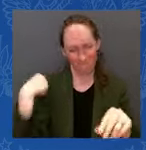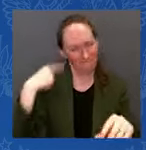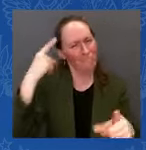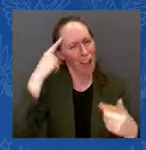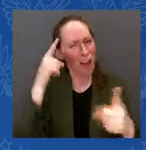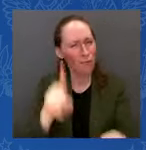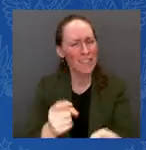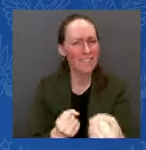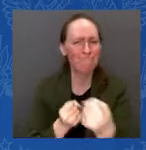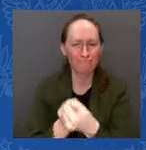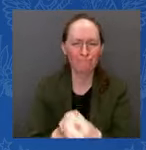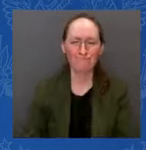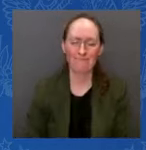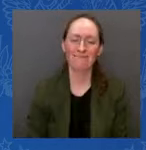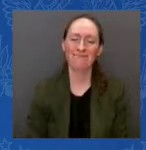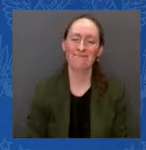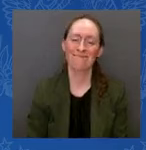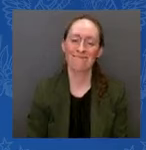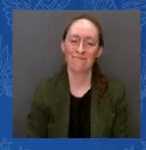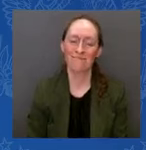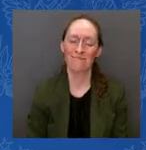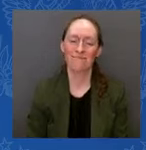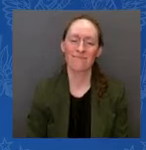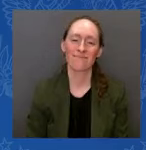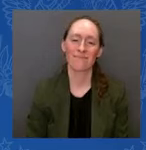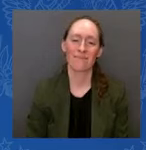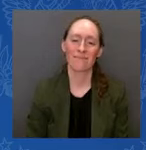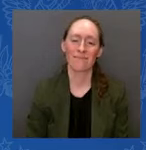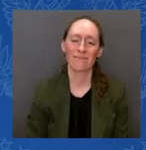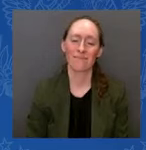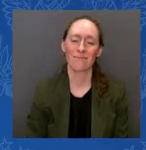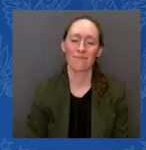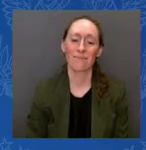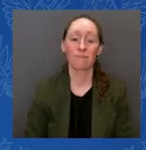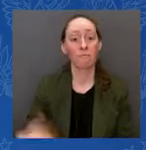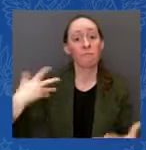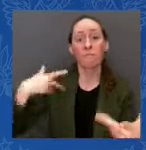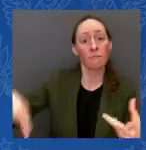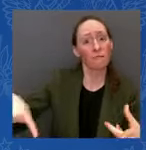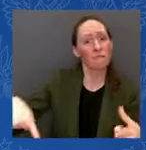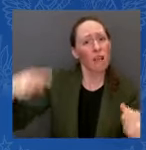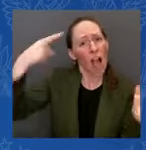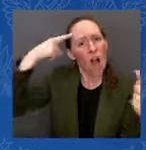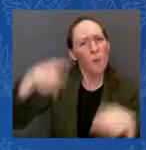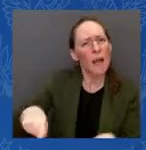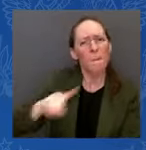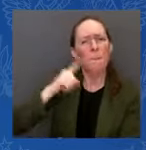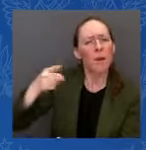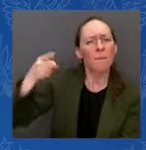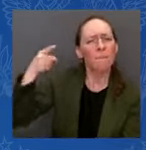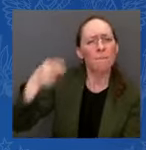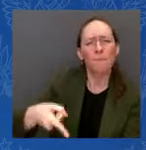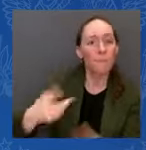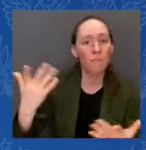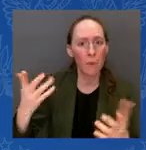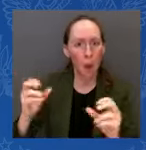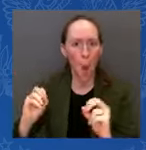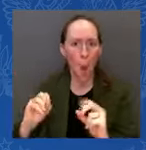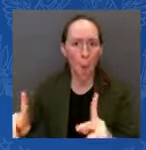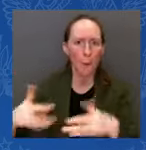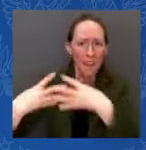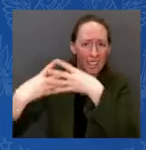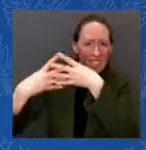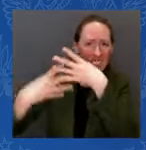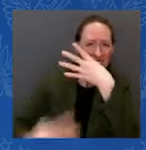of transformative opportunities for jobs and skills and research and innovation in